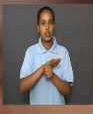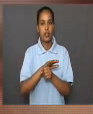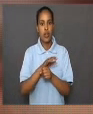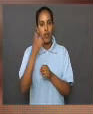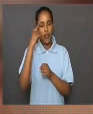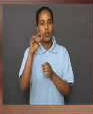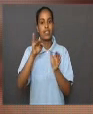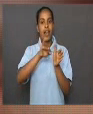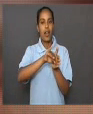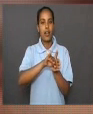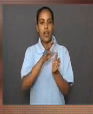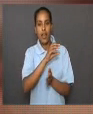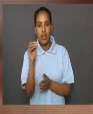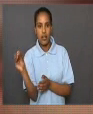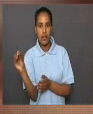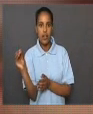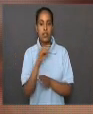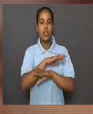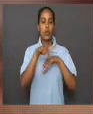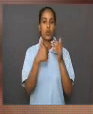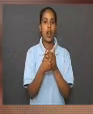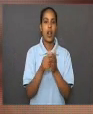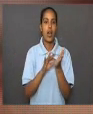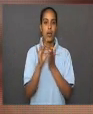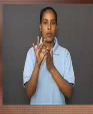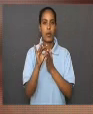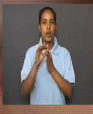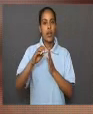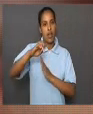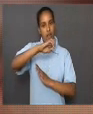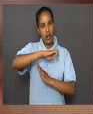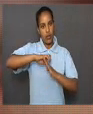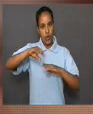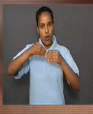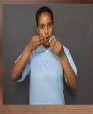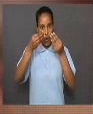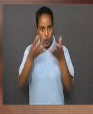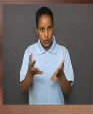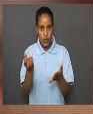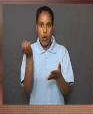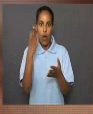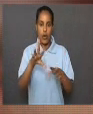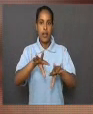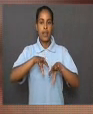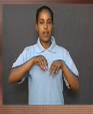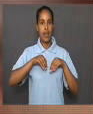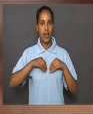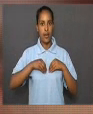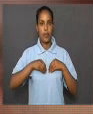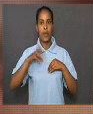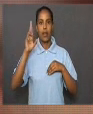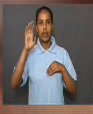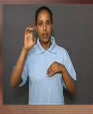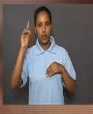for salts and the total number of electrons lost or gained in